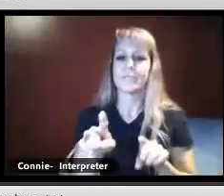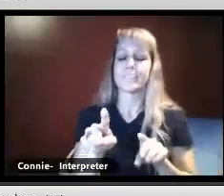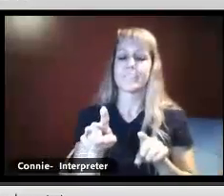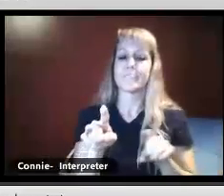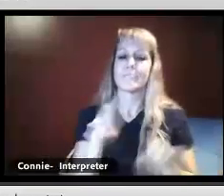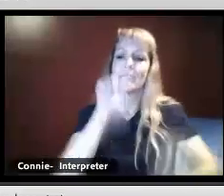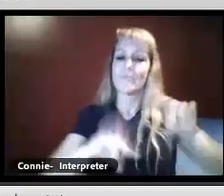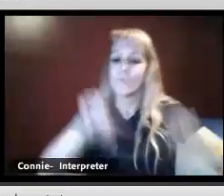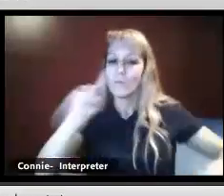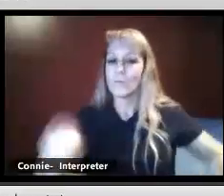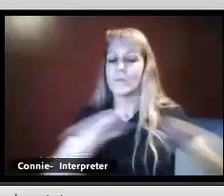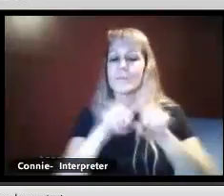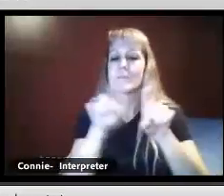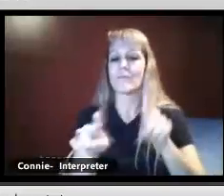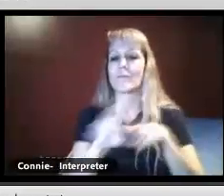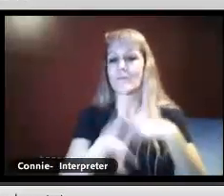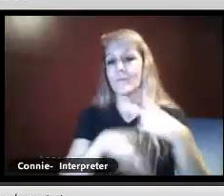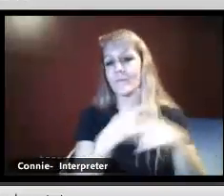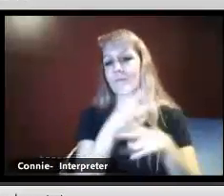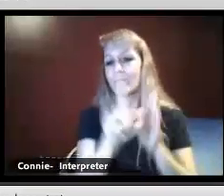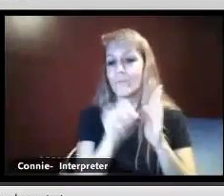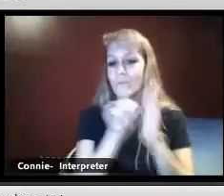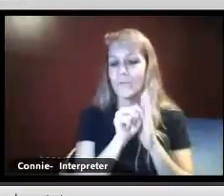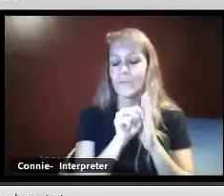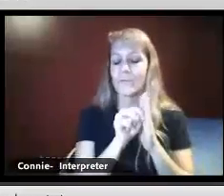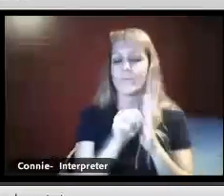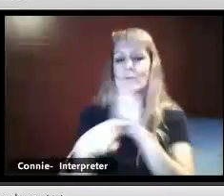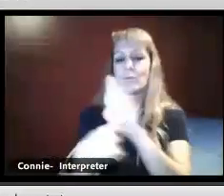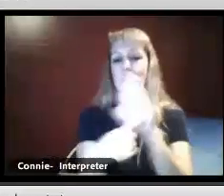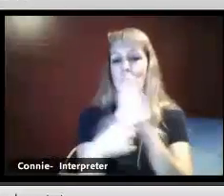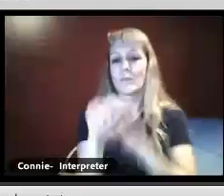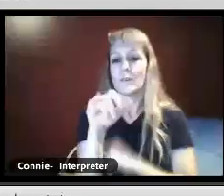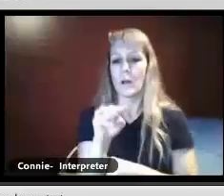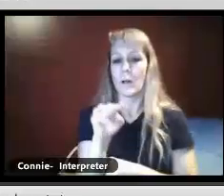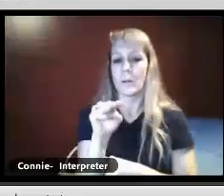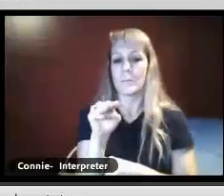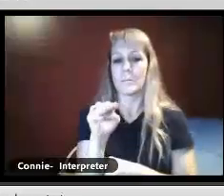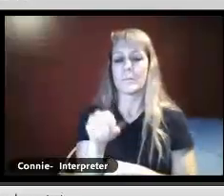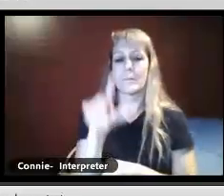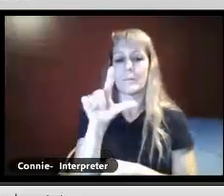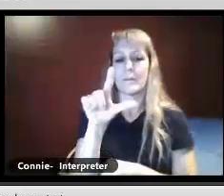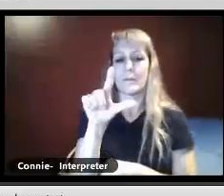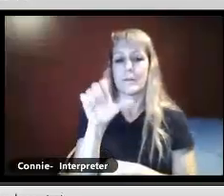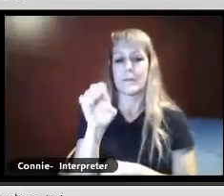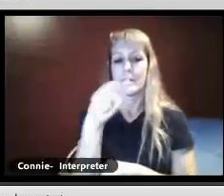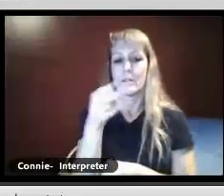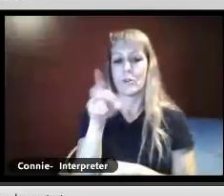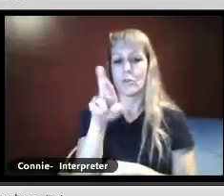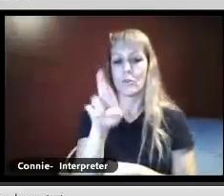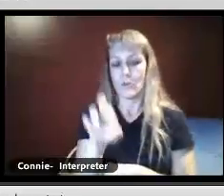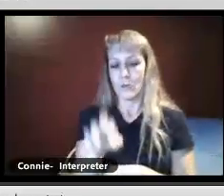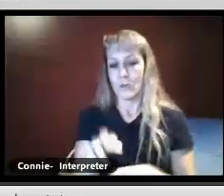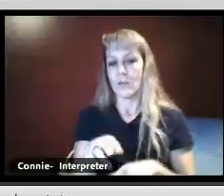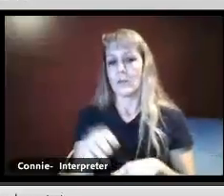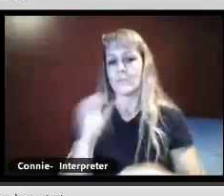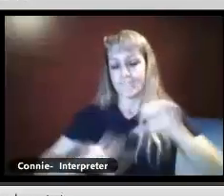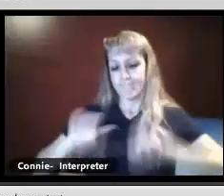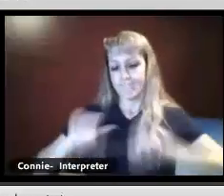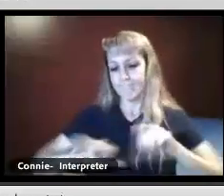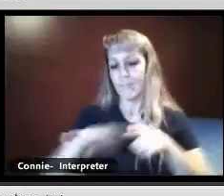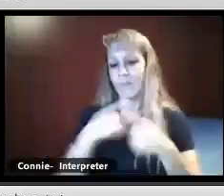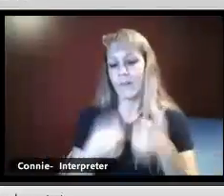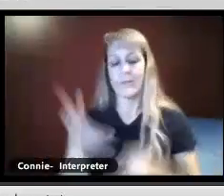various versions of the video. There are videos showing Tom Lehrer actually performing it, and then there's audio